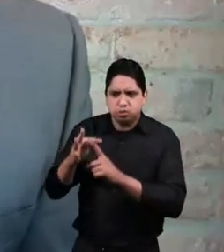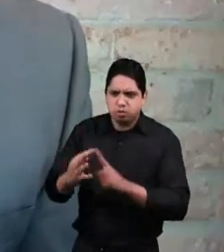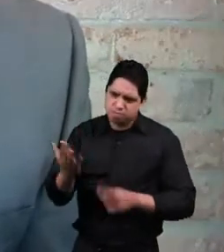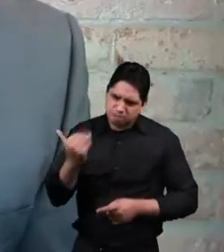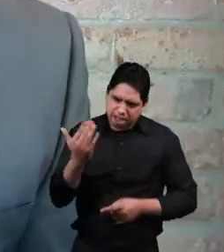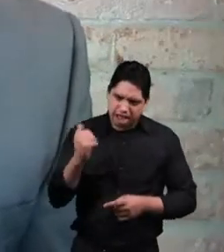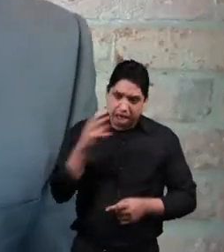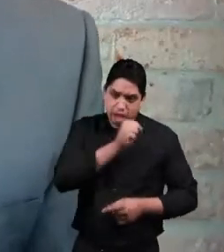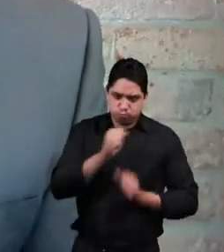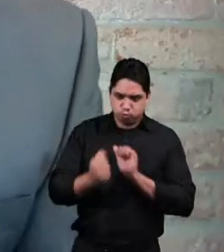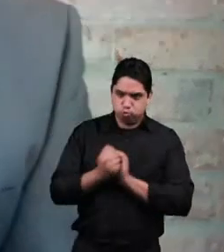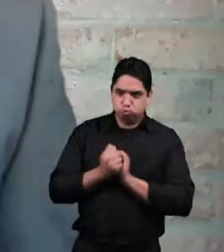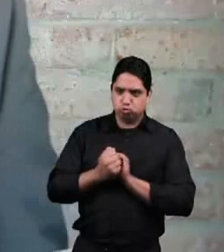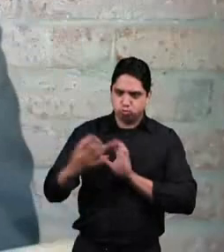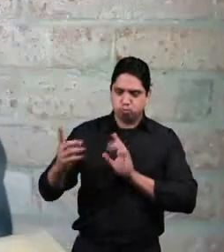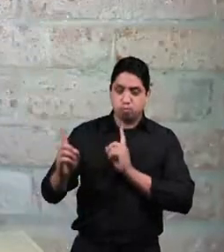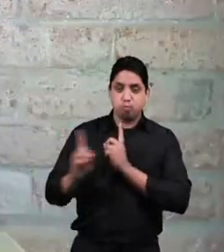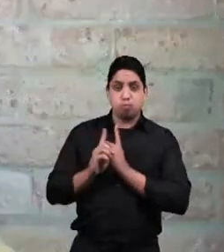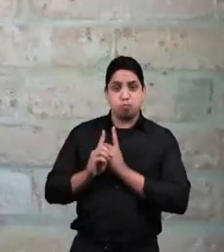the following,